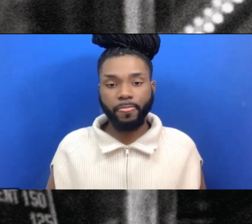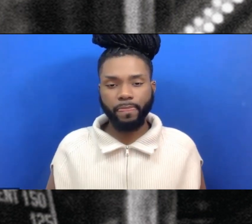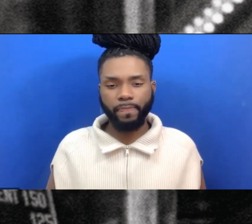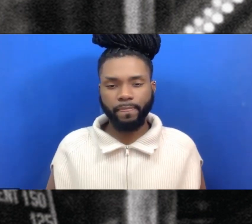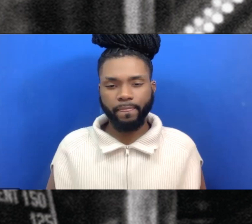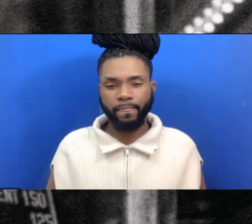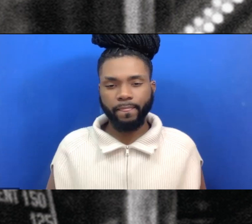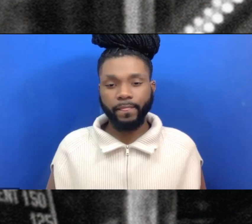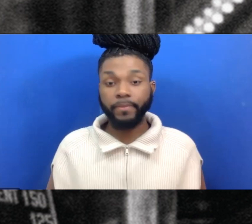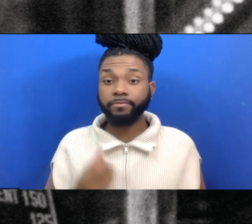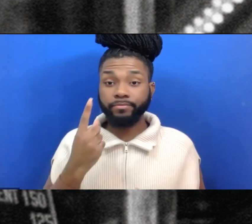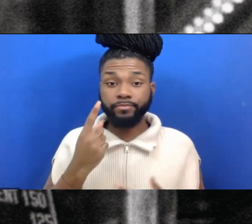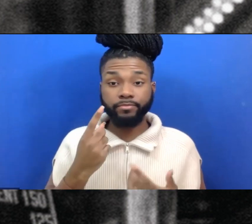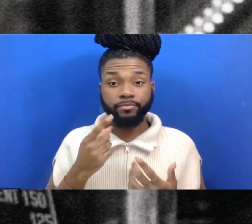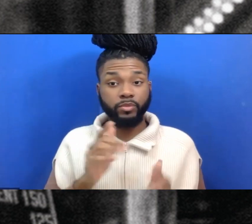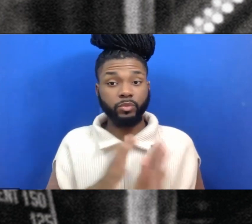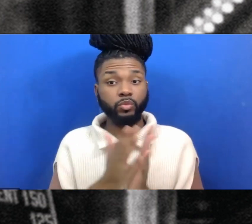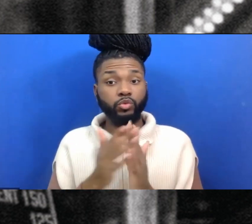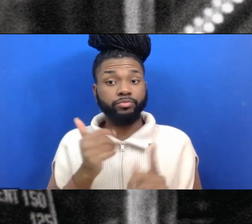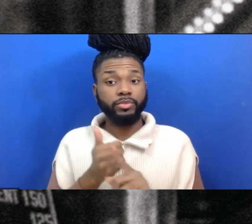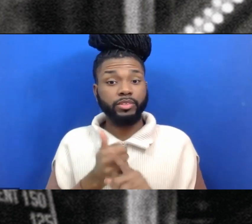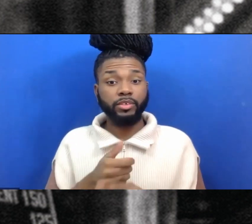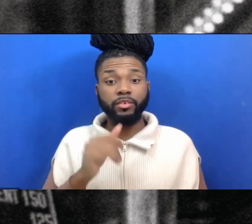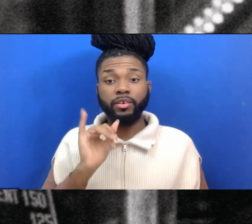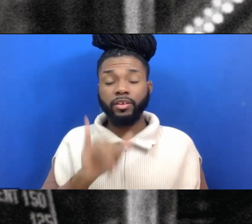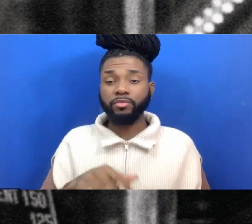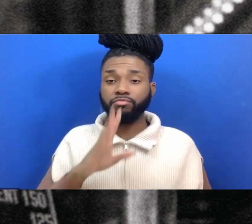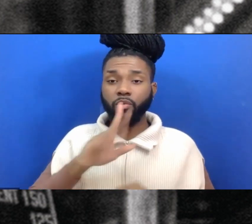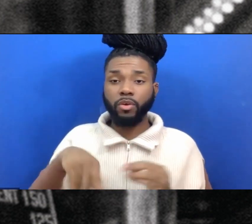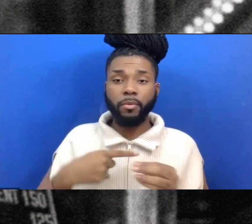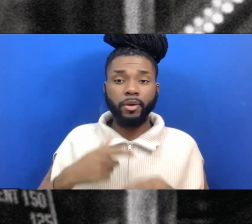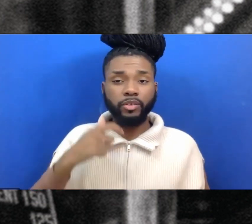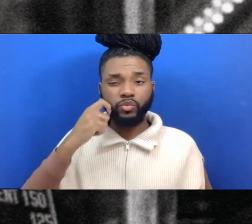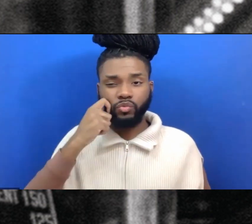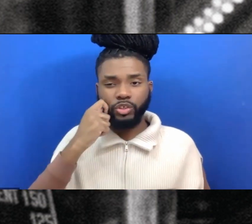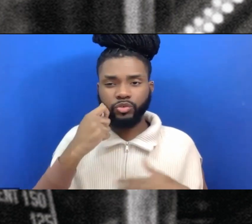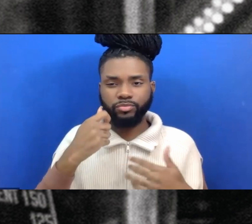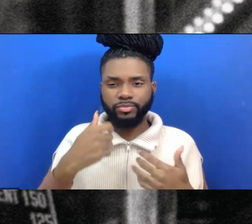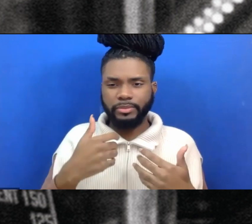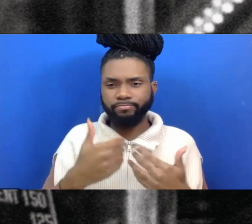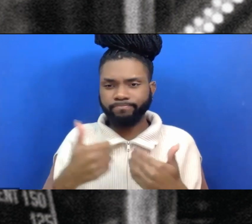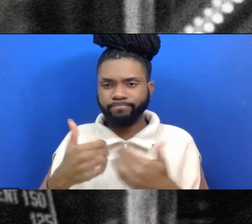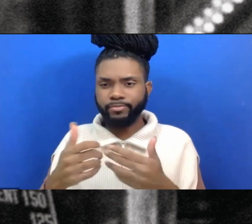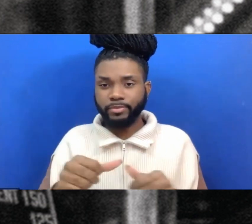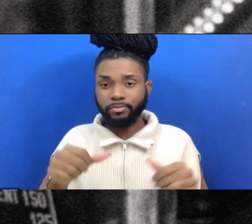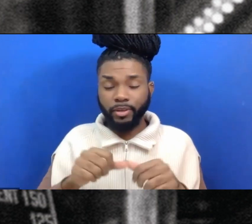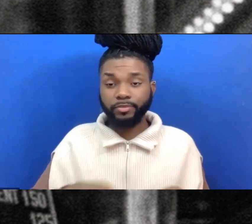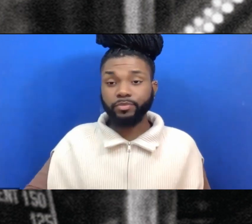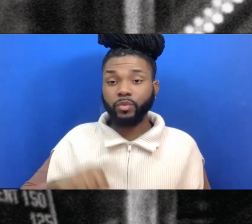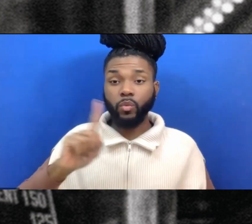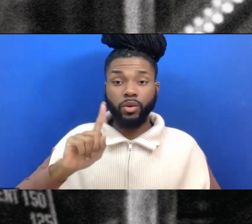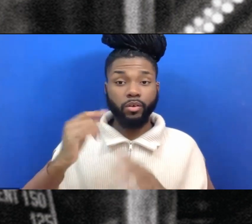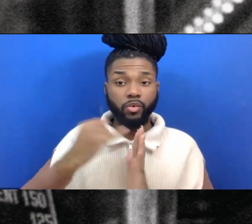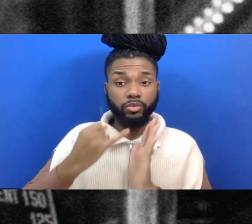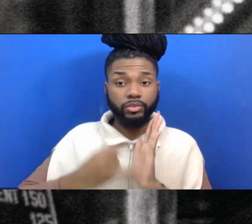And while a Black gaze is attentive to the racialized spaces where artistic